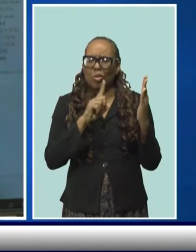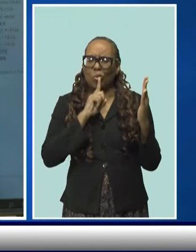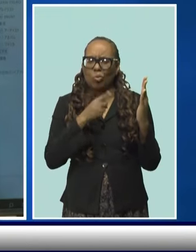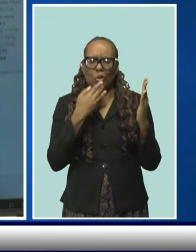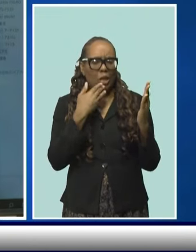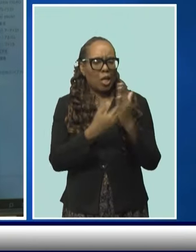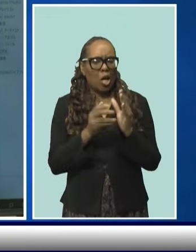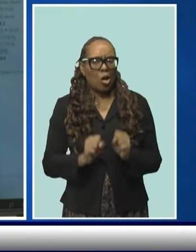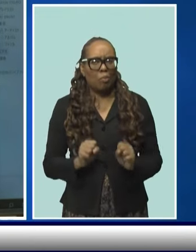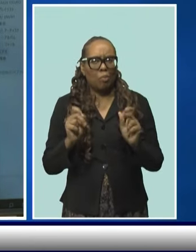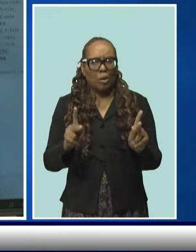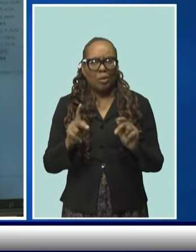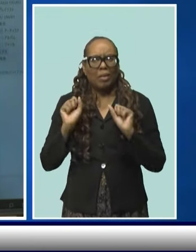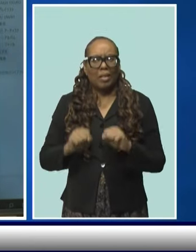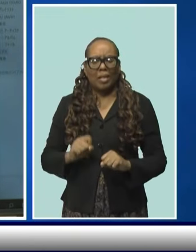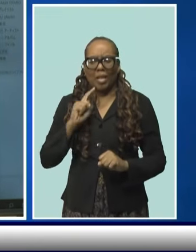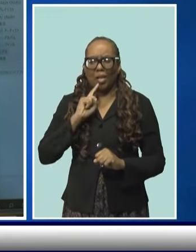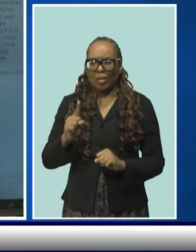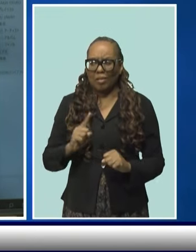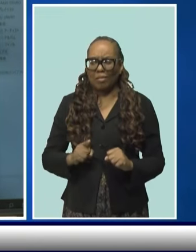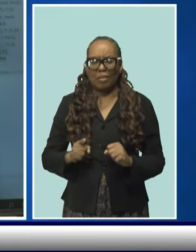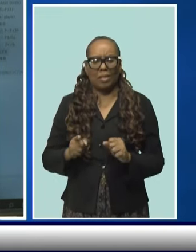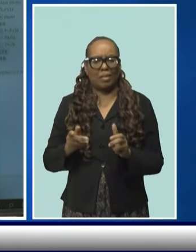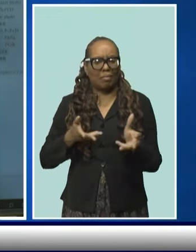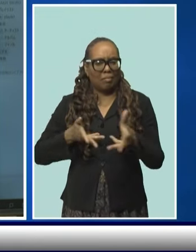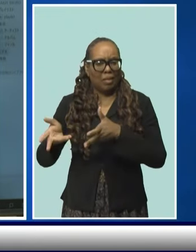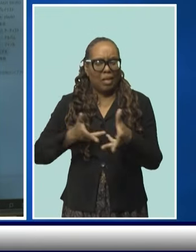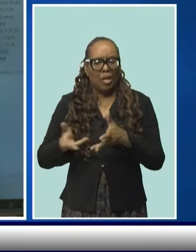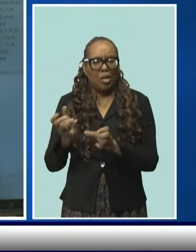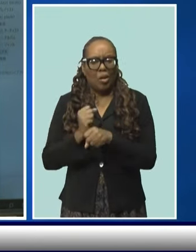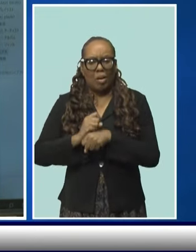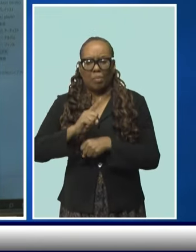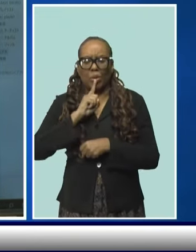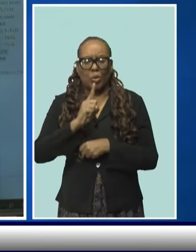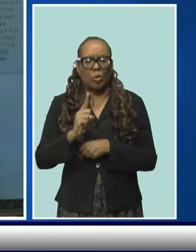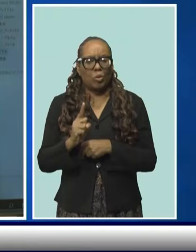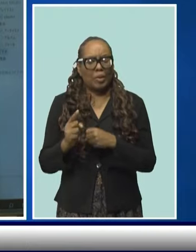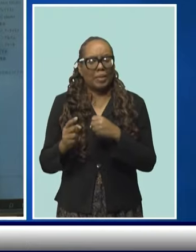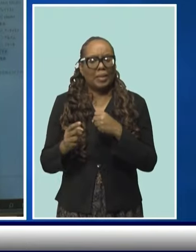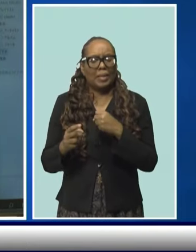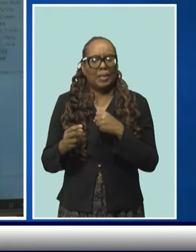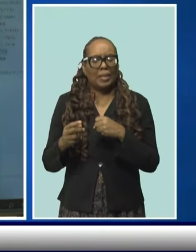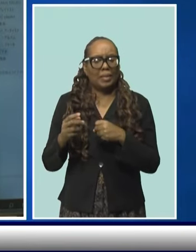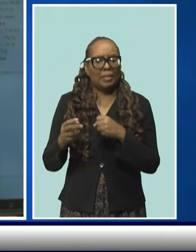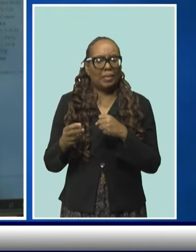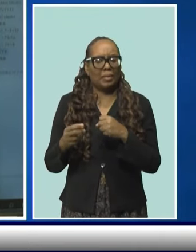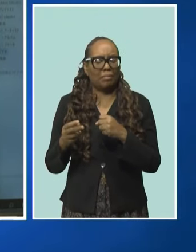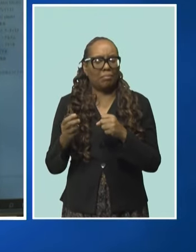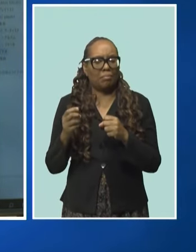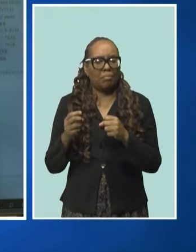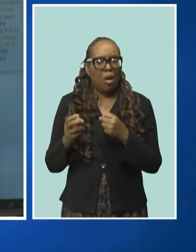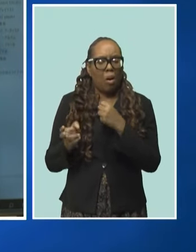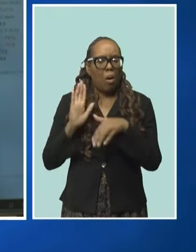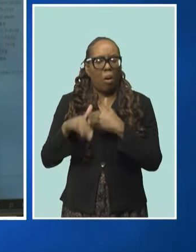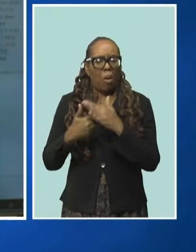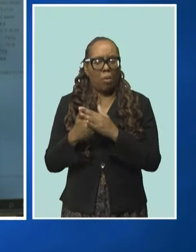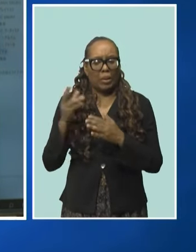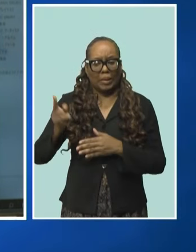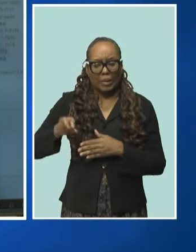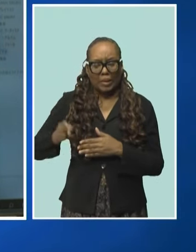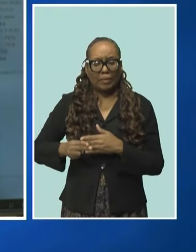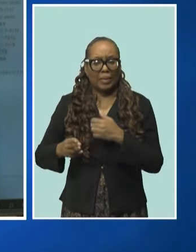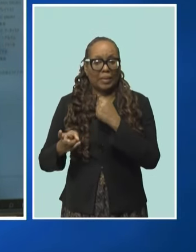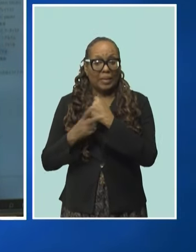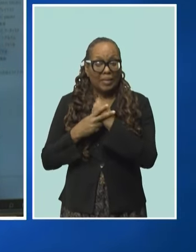also engage with other aspects of preservation and conservation of our cultural heritage, both tangible and